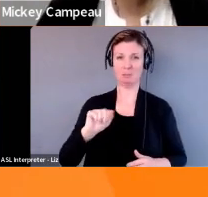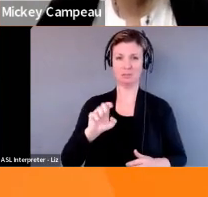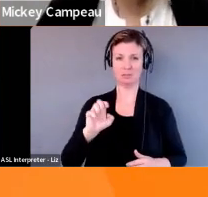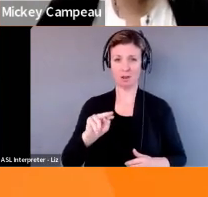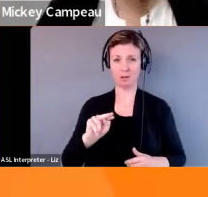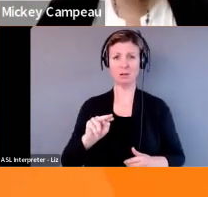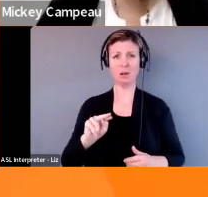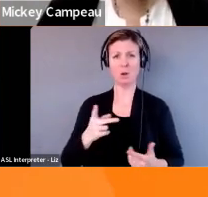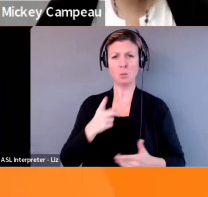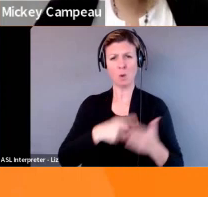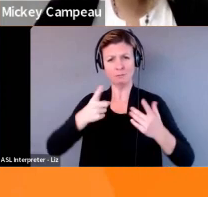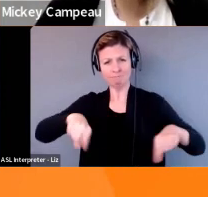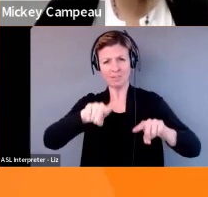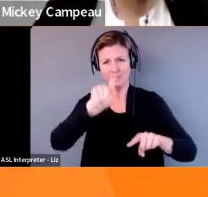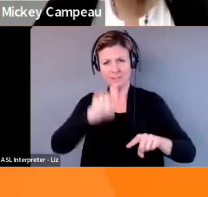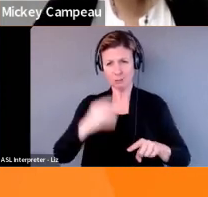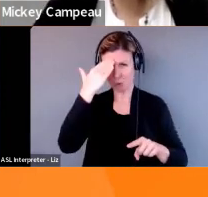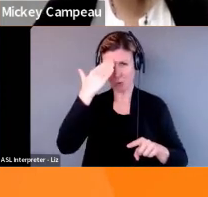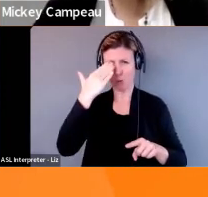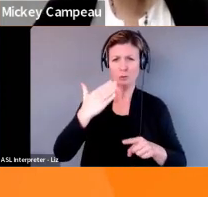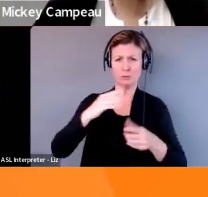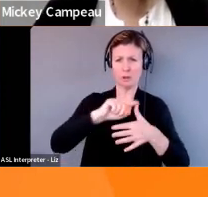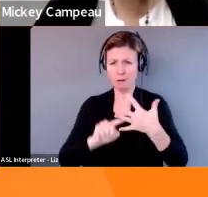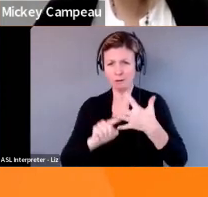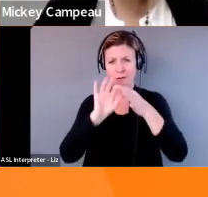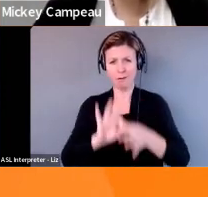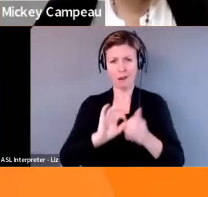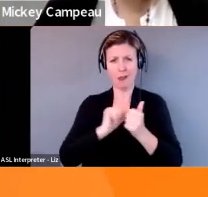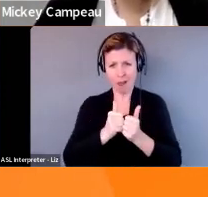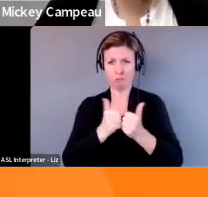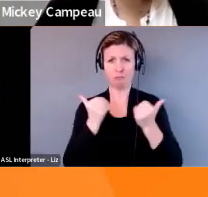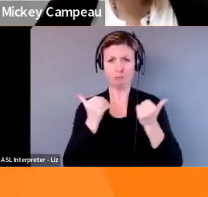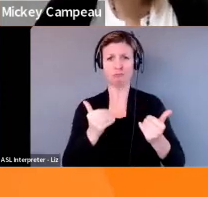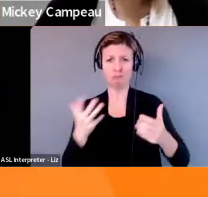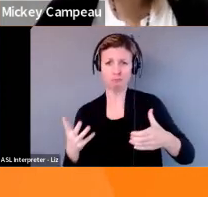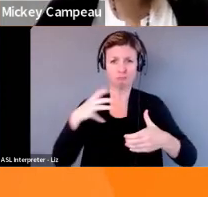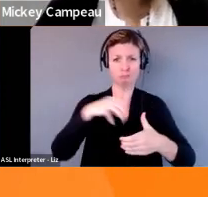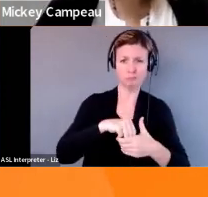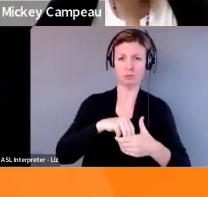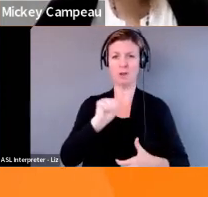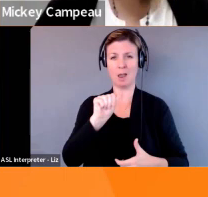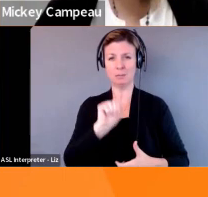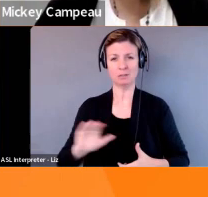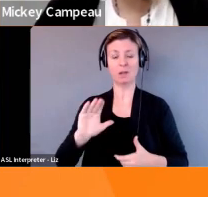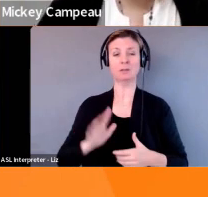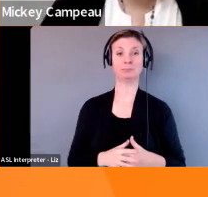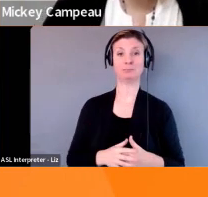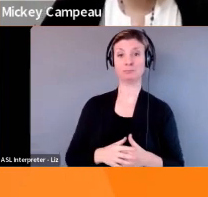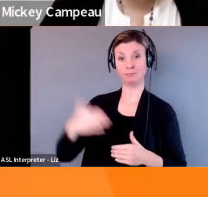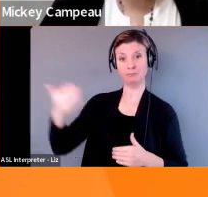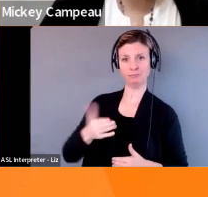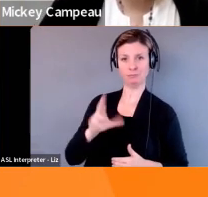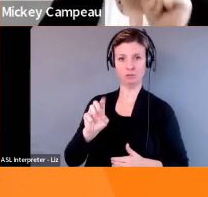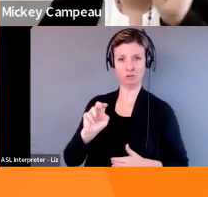mentor here at IG and an expert on the topic. So in case some of you are new to